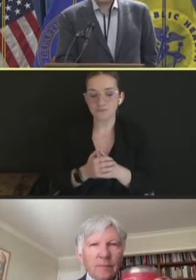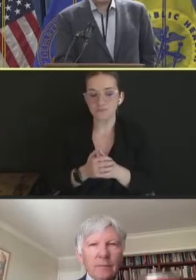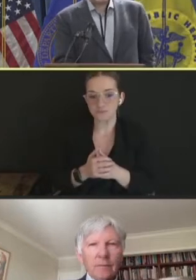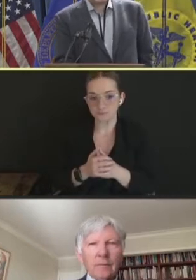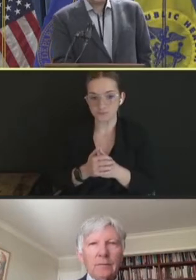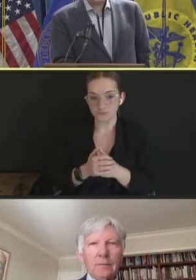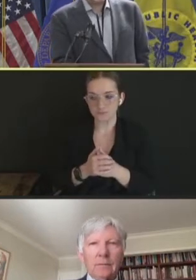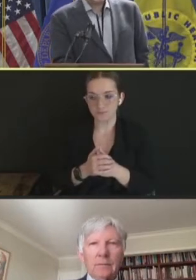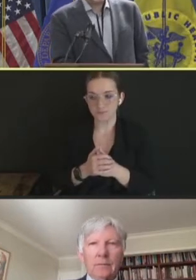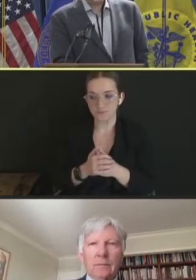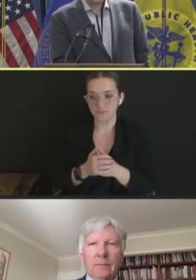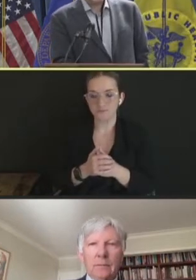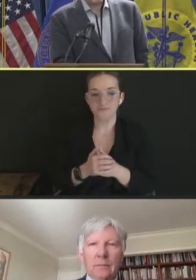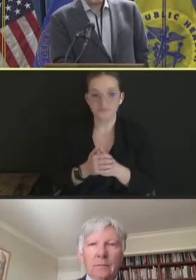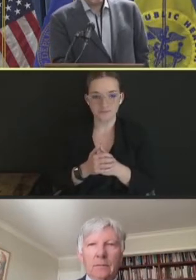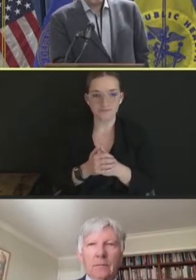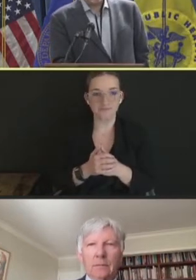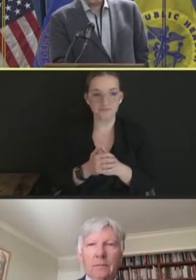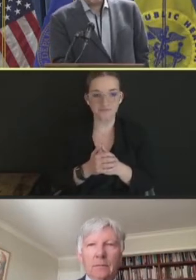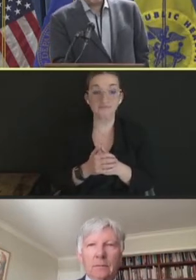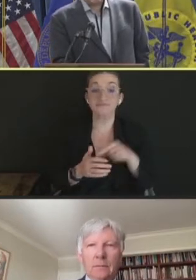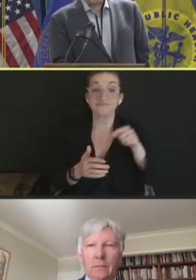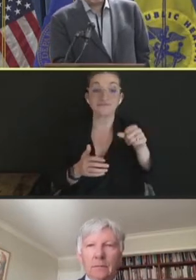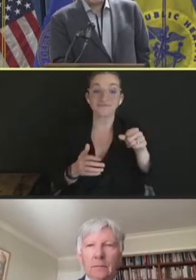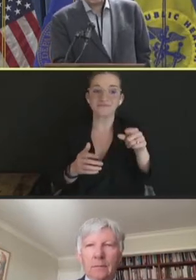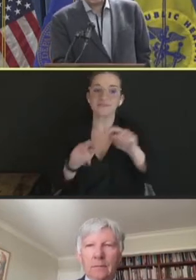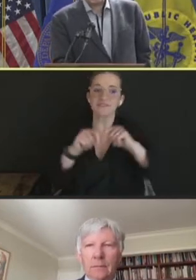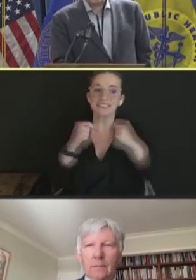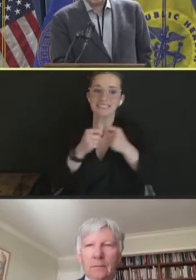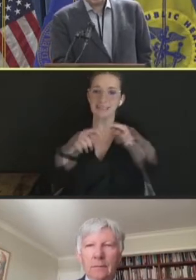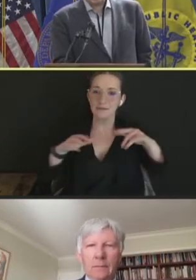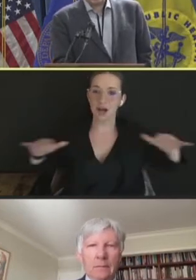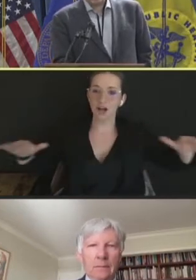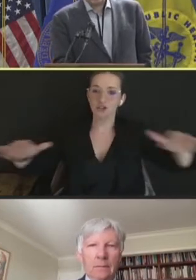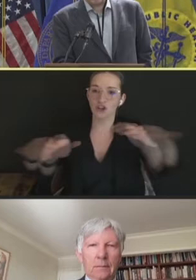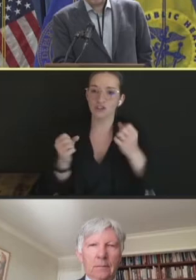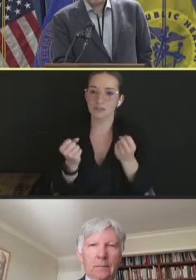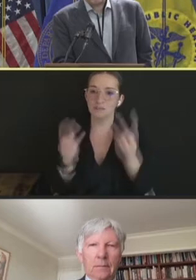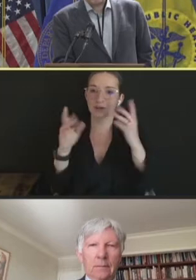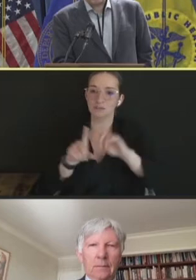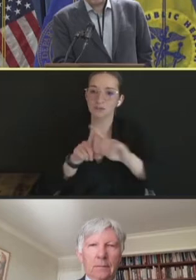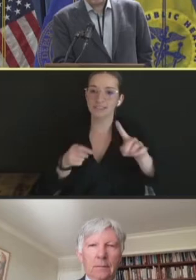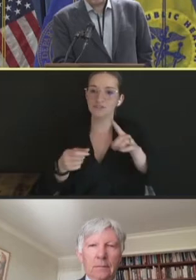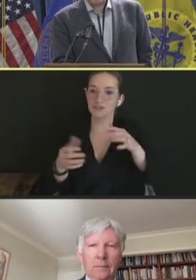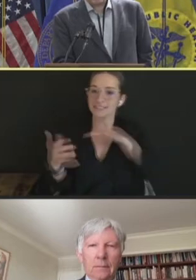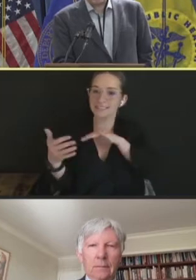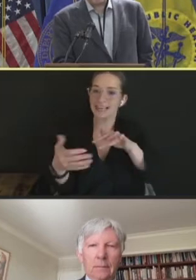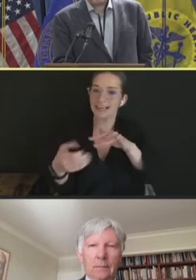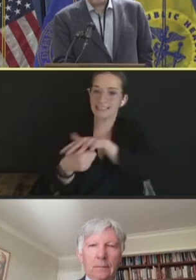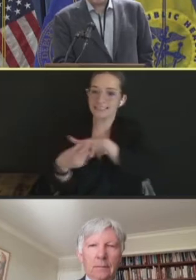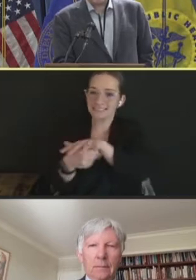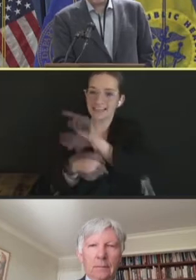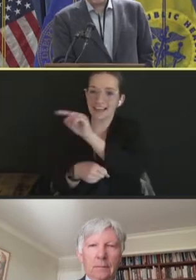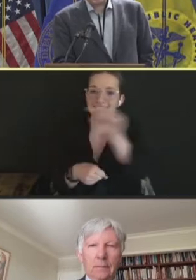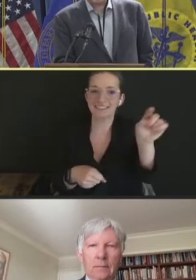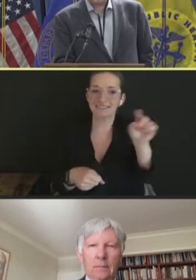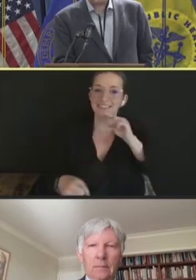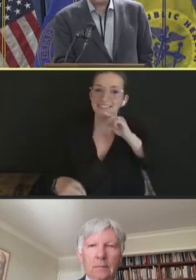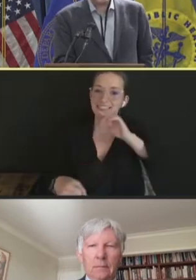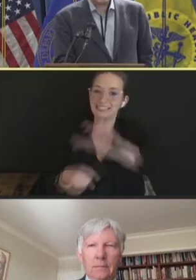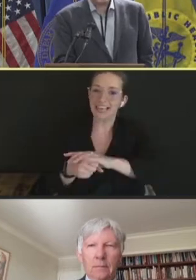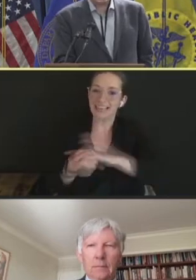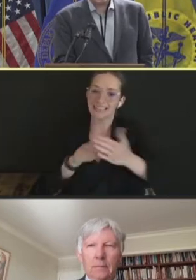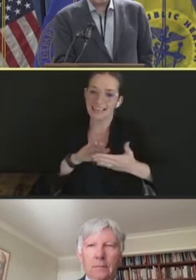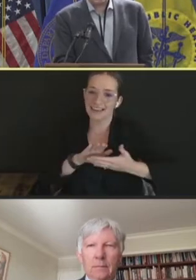So this took a team across multiple study sites with some very dedicated